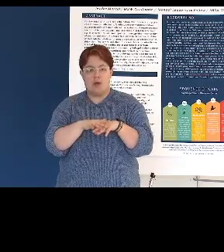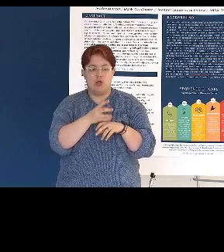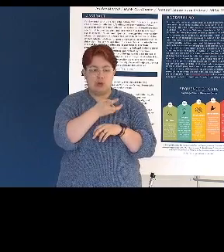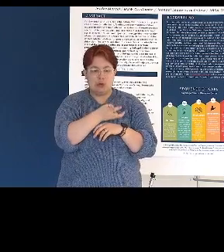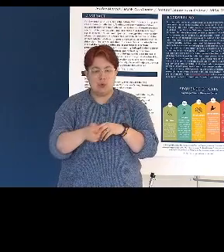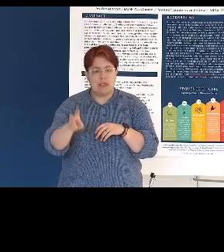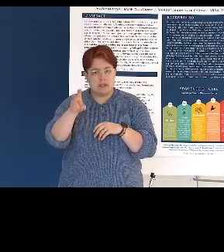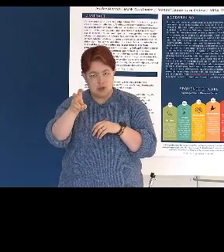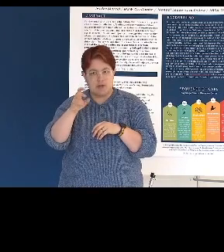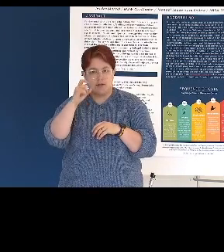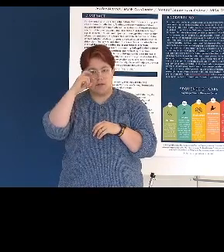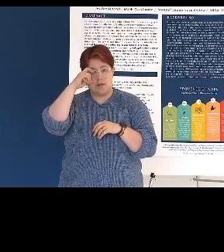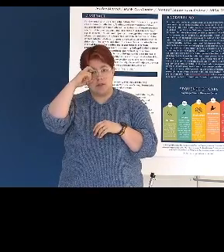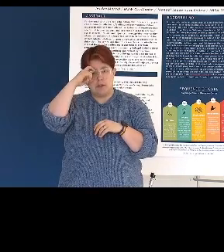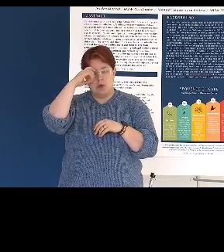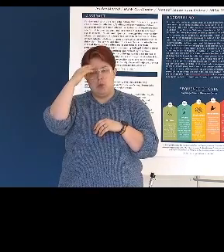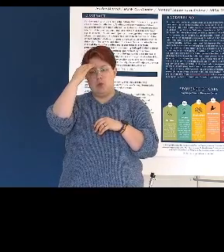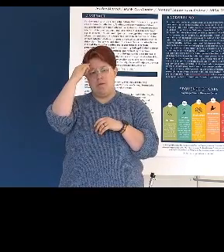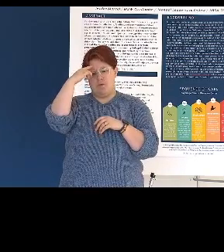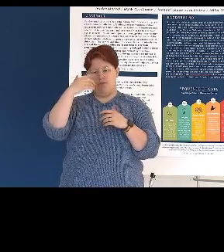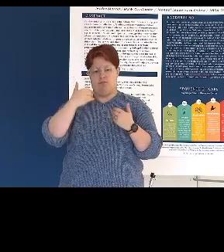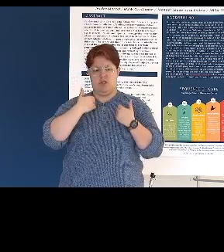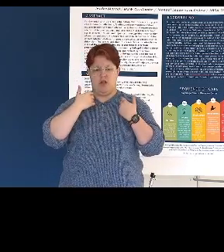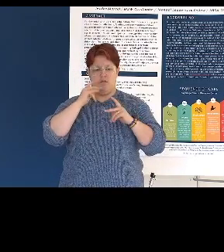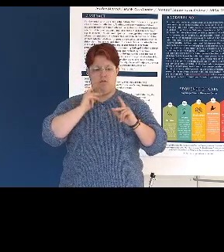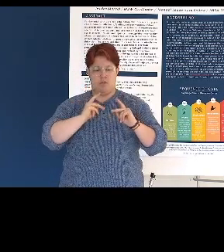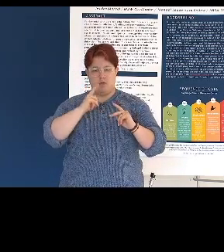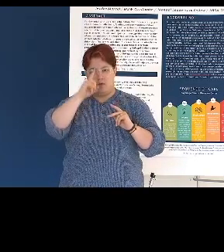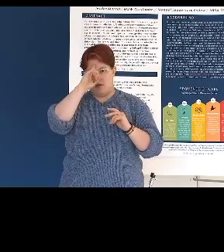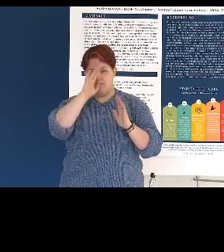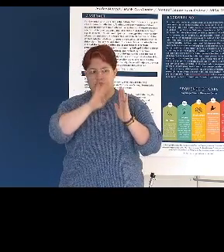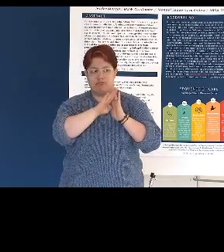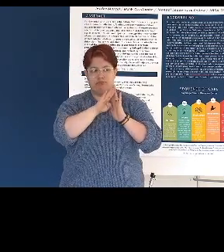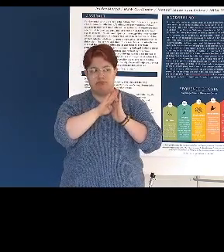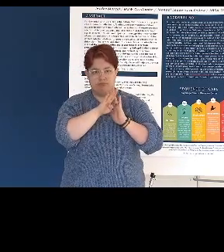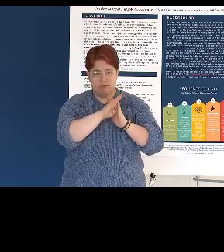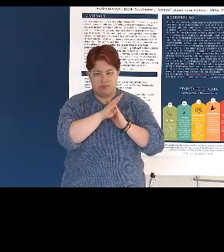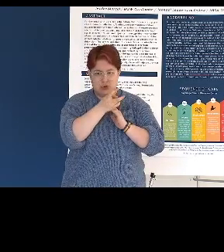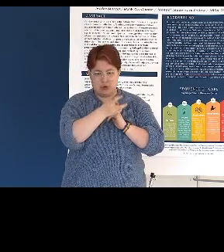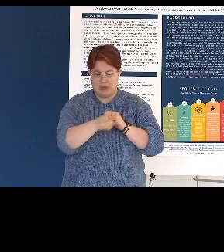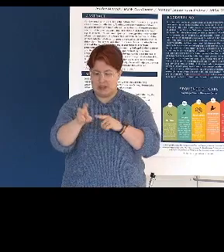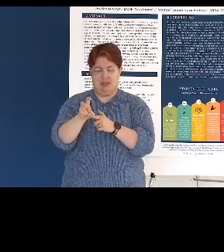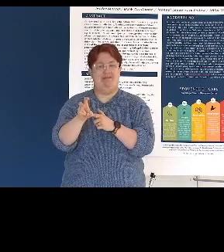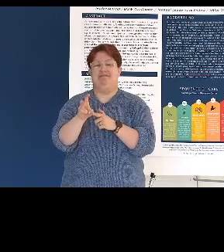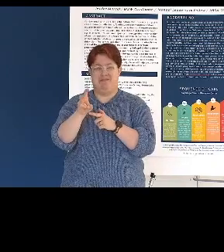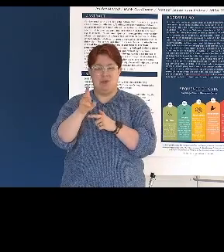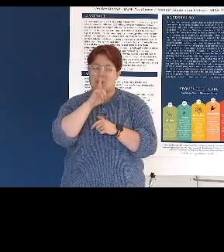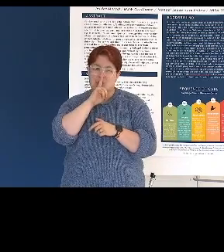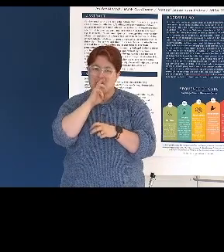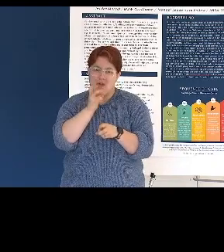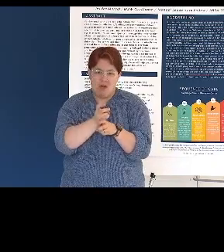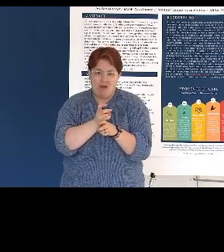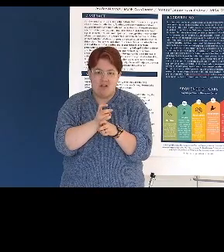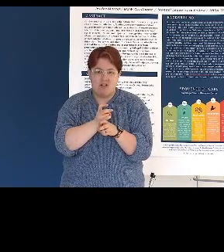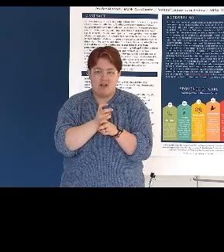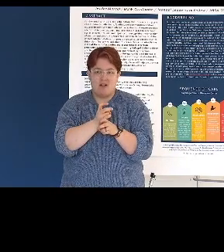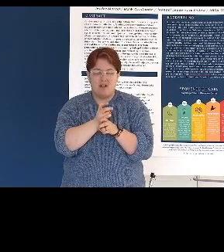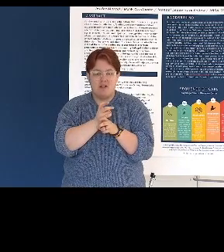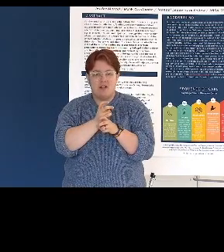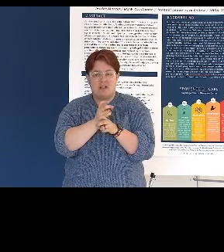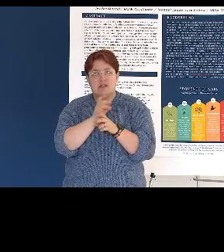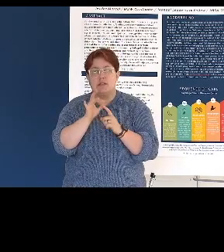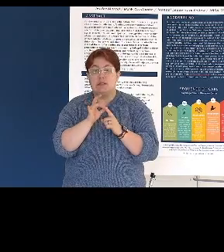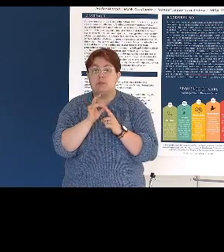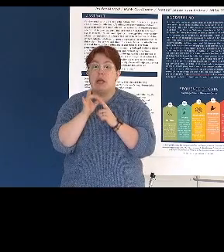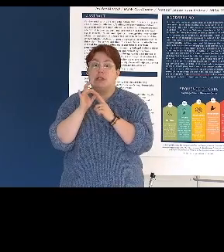milieu. We know for young people developing brains, transitions are inherently difficult, and especially when we're dealing with the